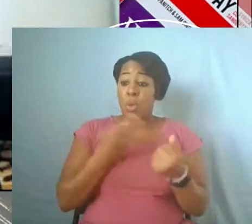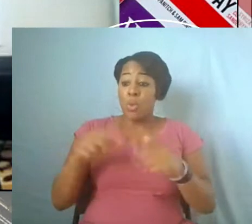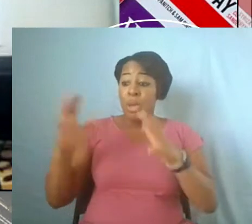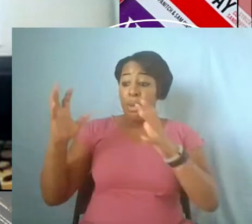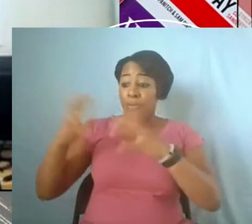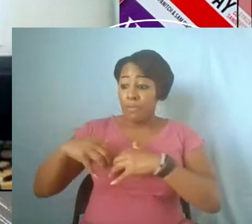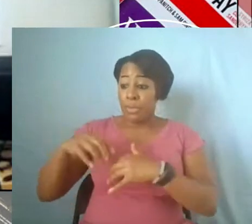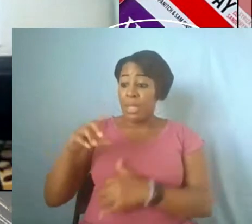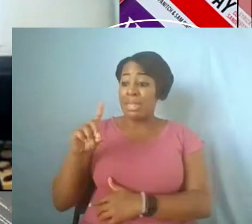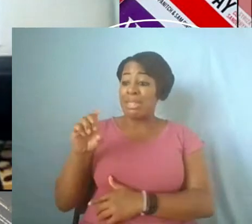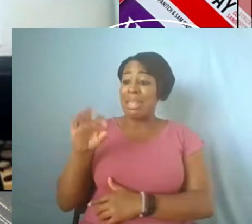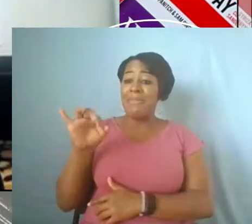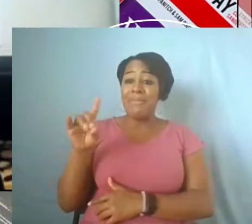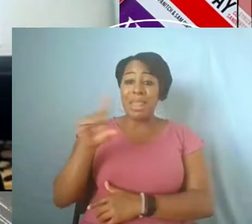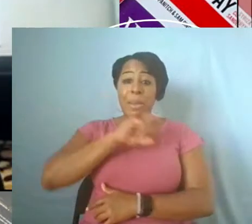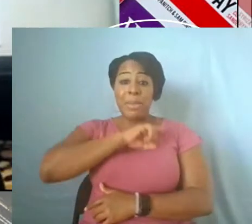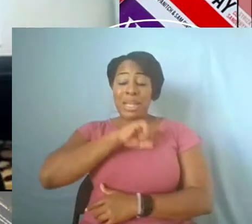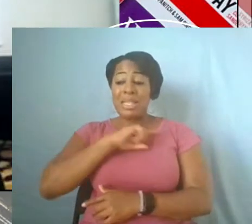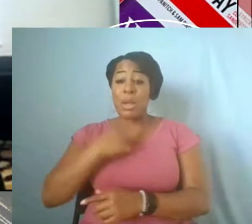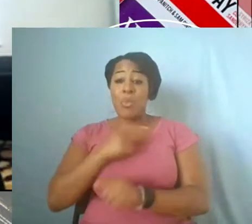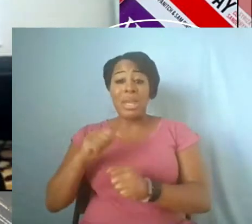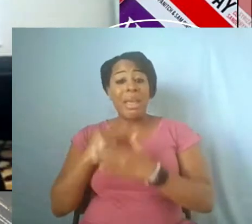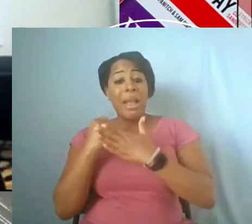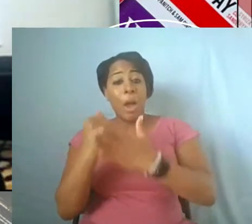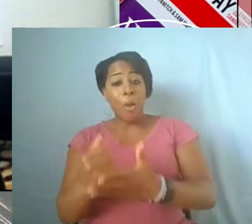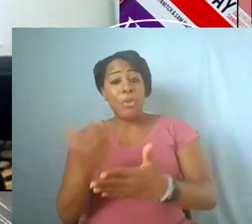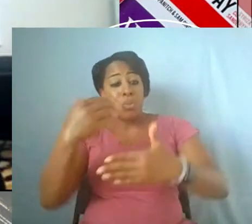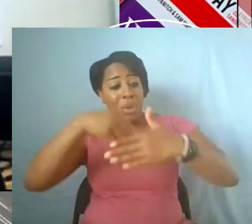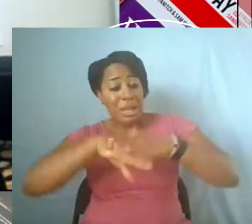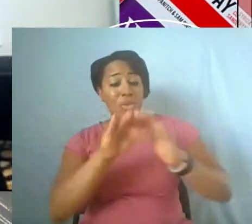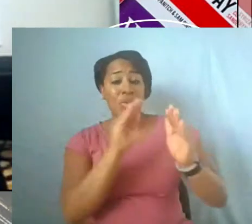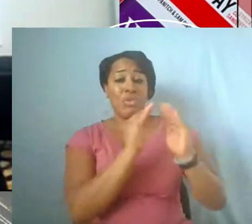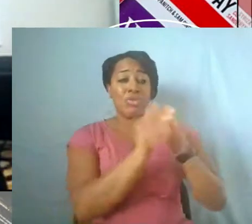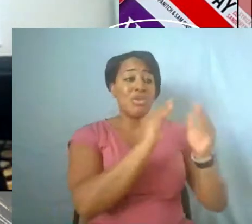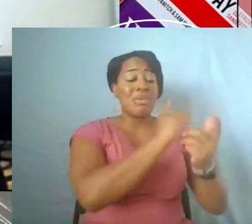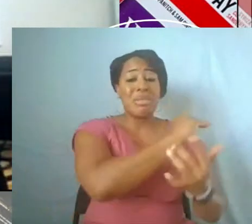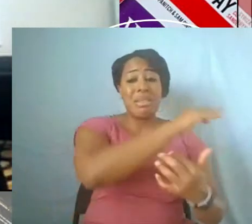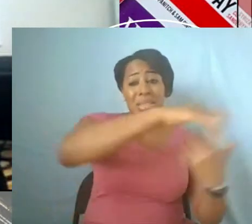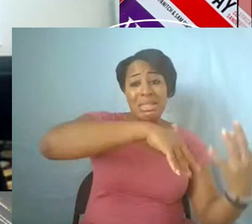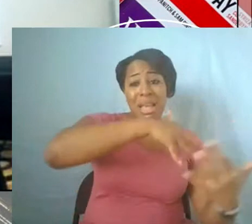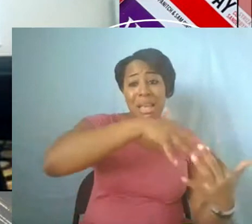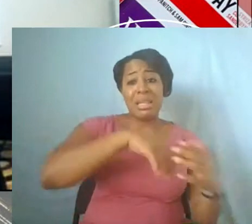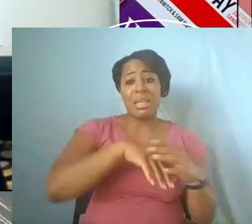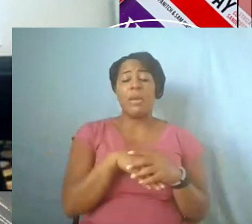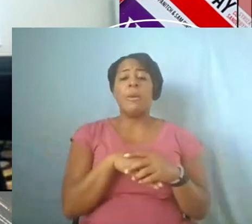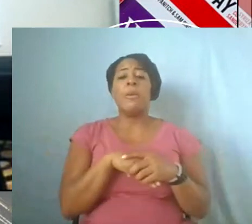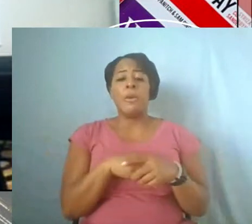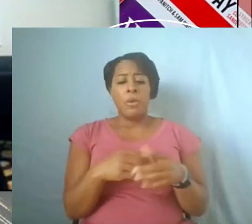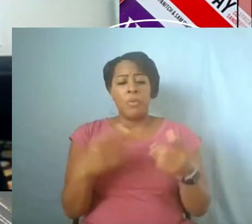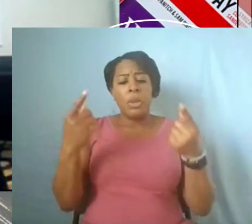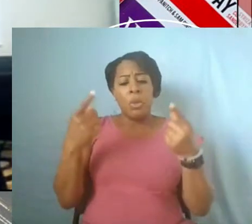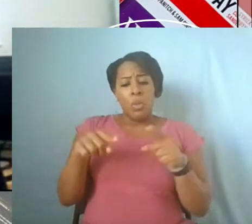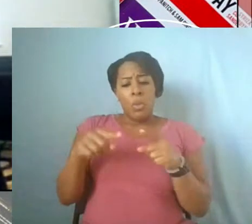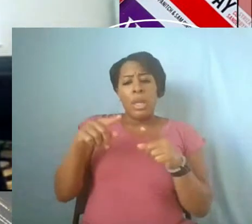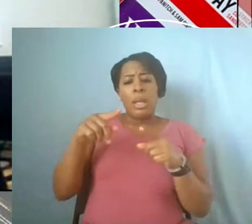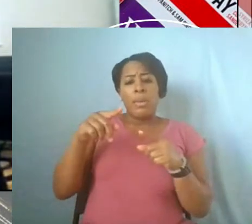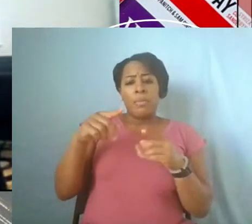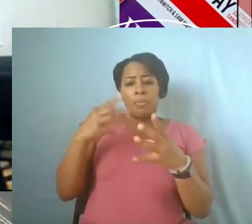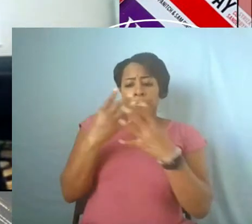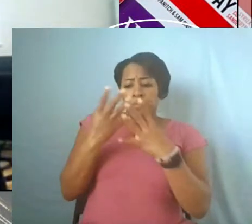you reenter society. And it is a known fact, even when a parolee is engaged in political matters, it